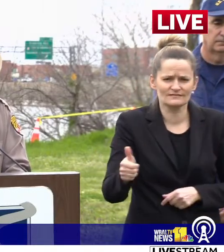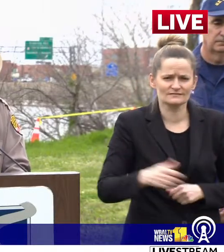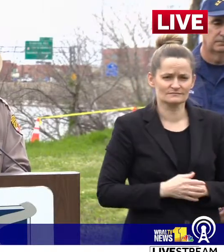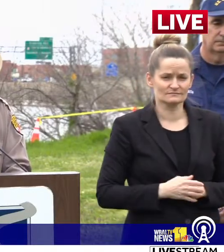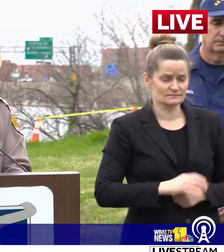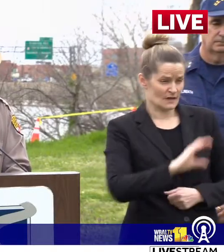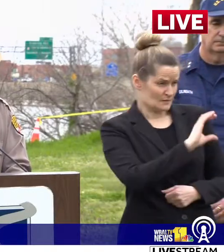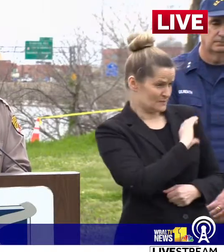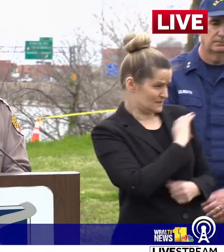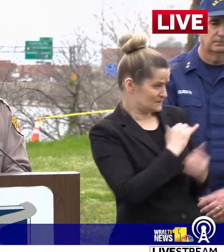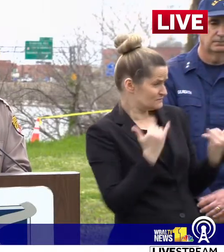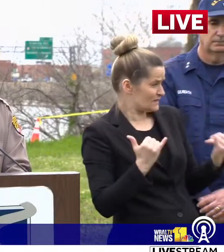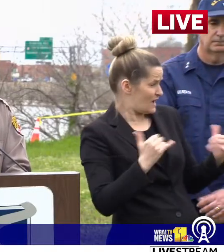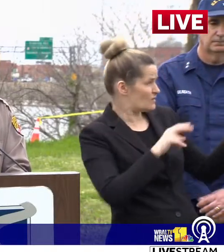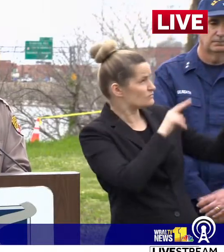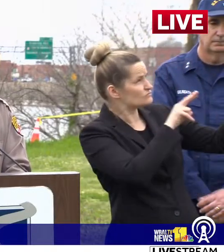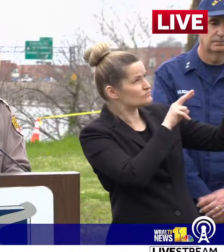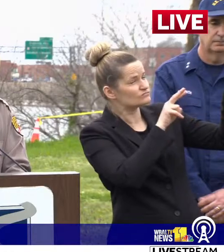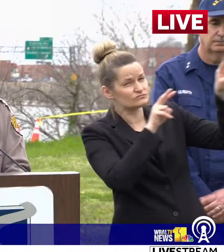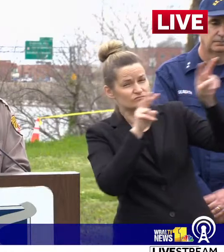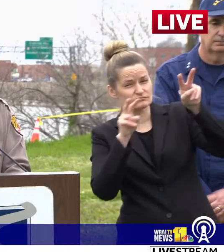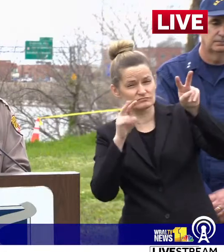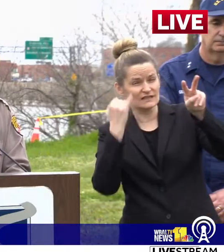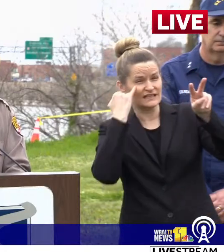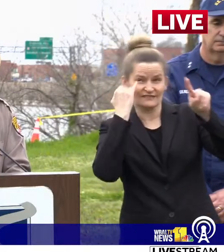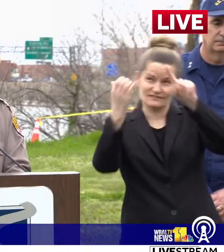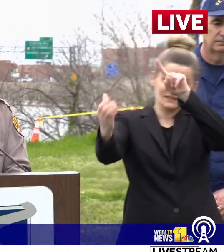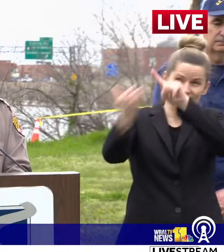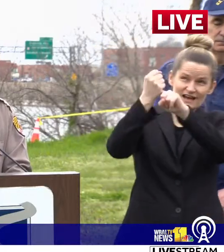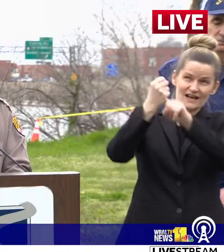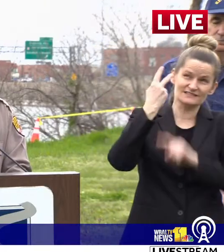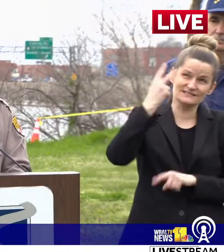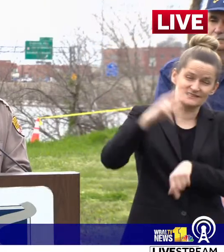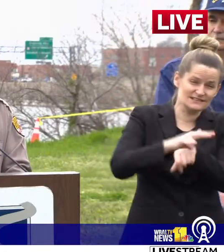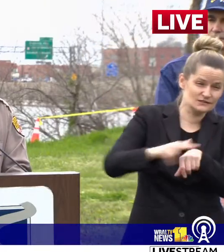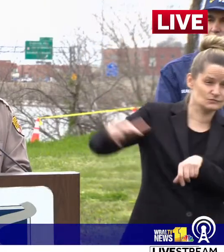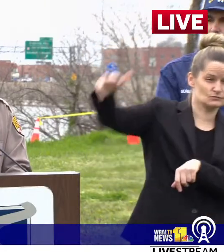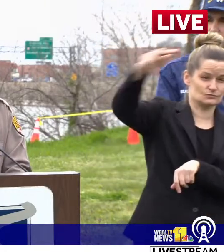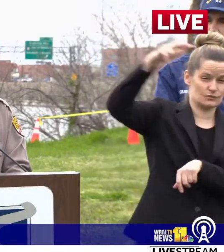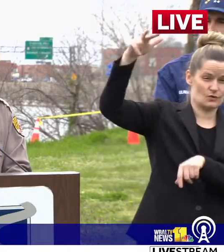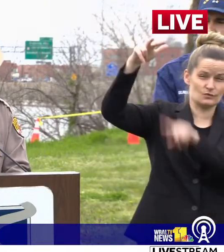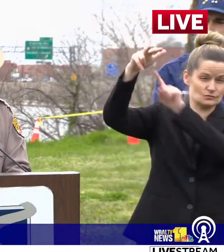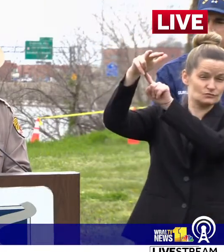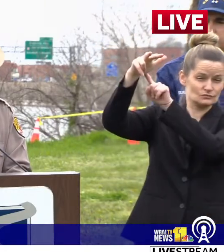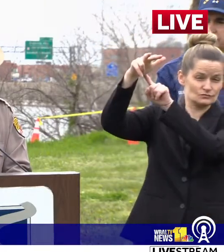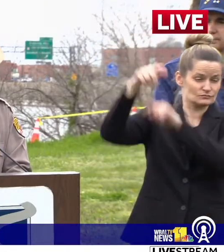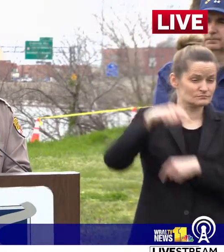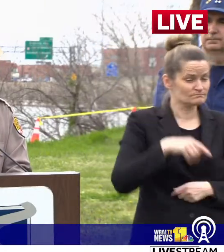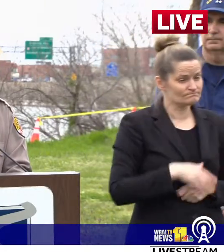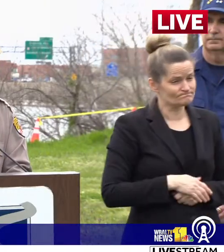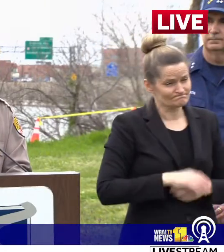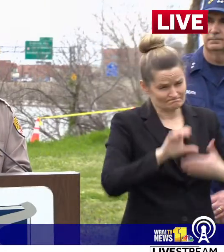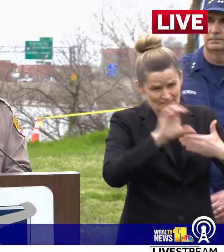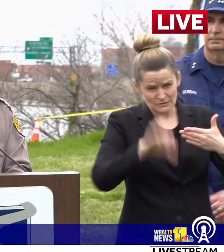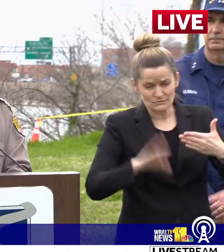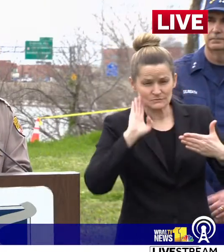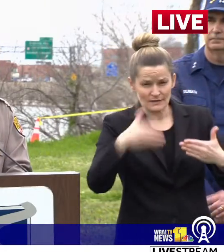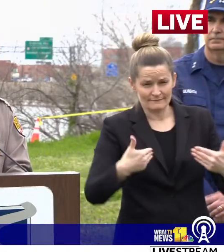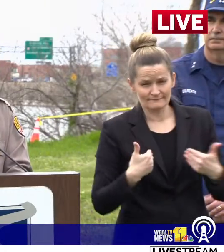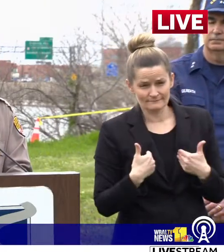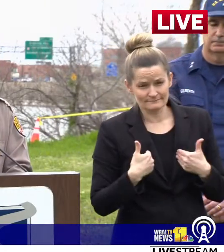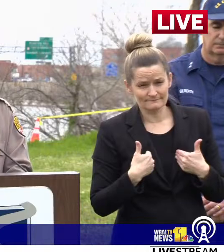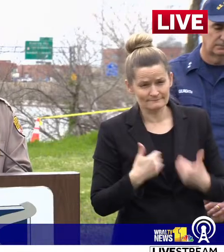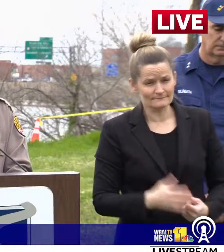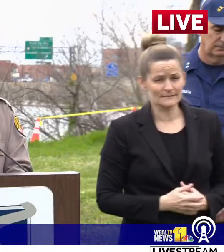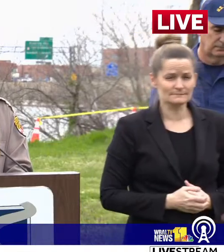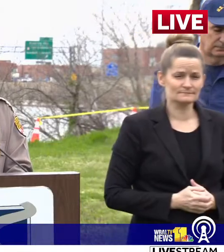illegal drone use. Law enforcement has already responded to multiple drone incursions over the past few days. There's a